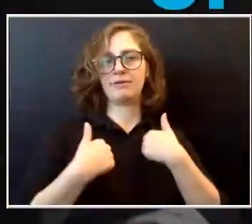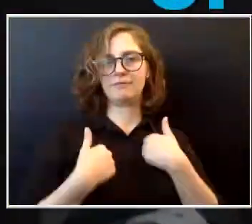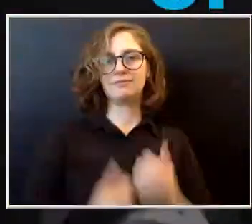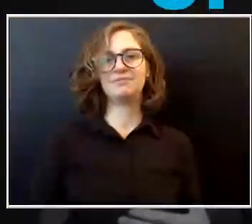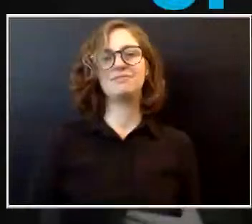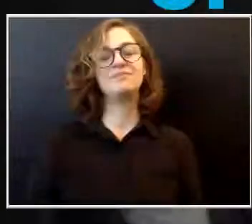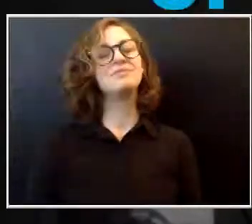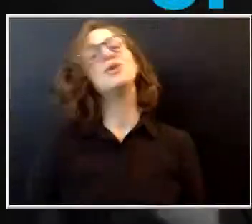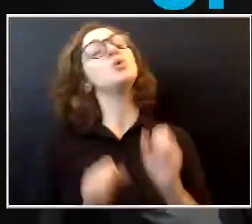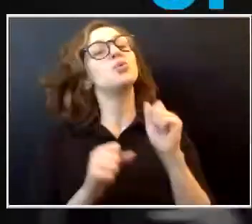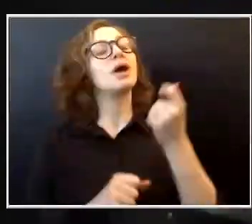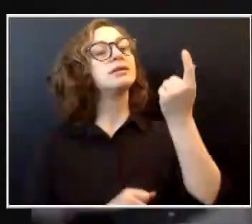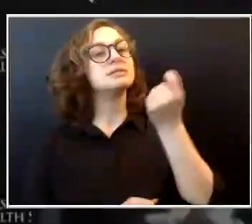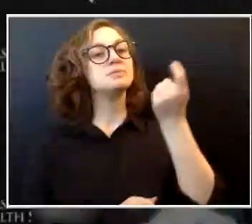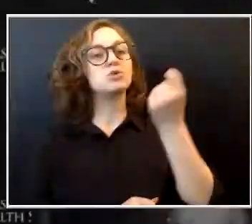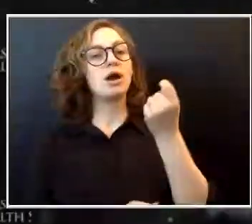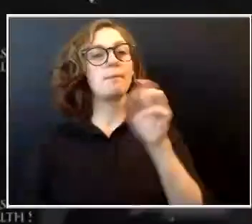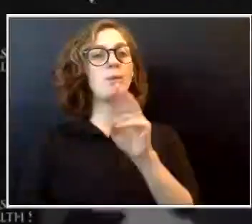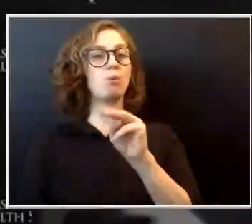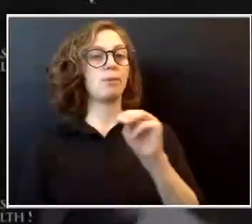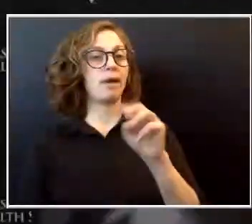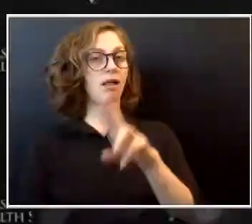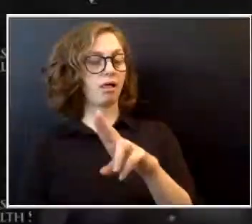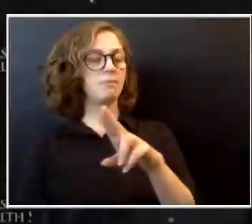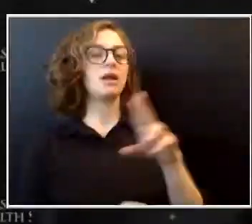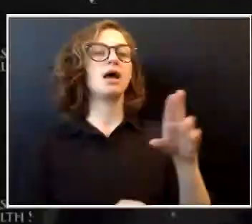Subscribe to our morning medical update and Open